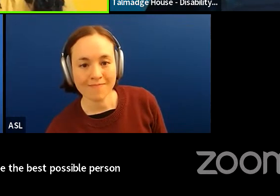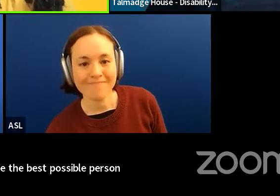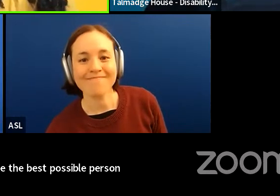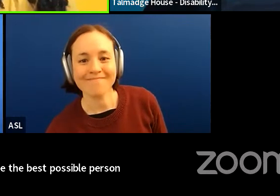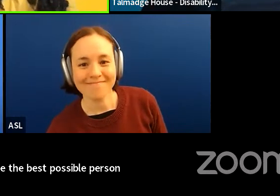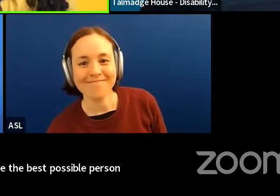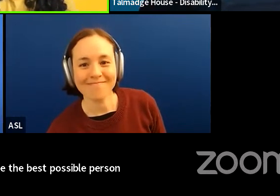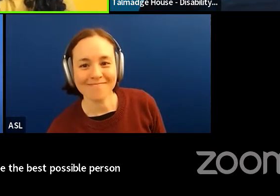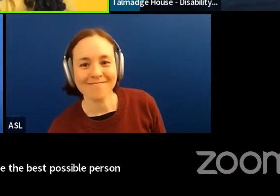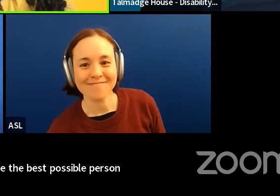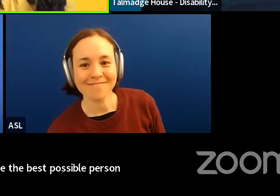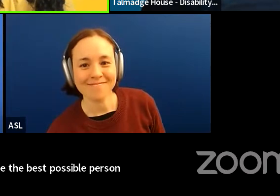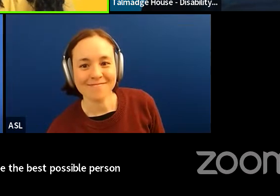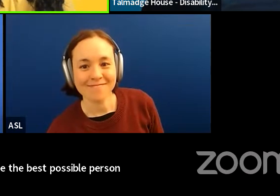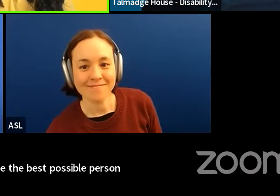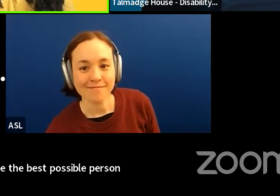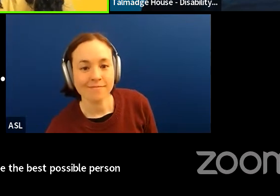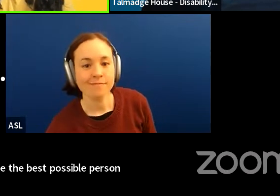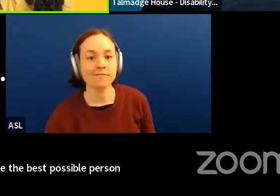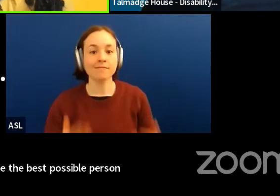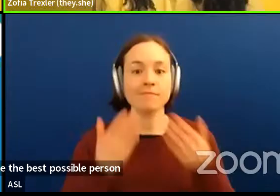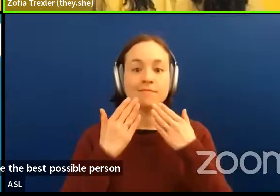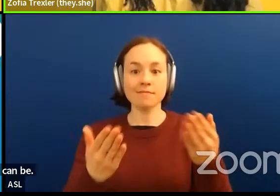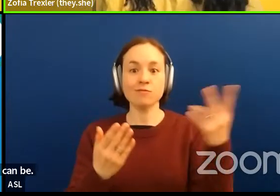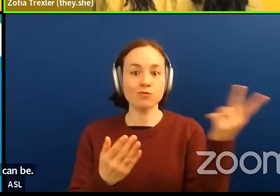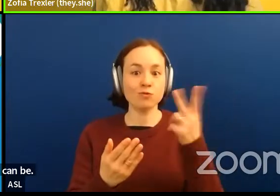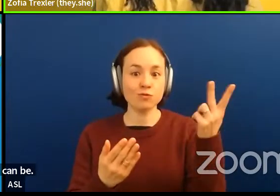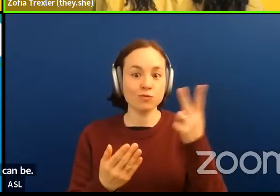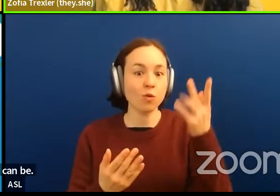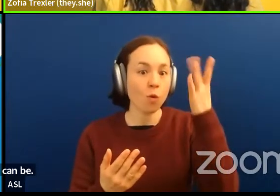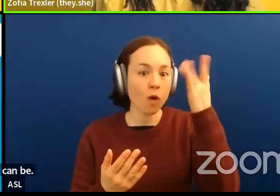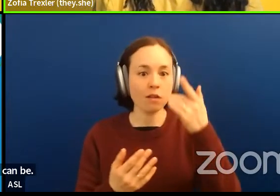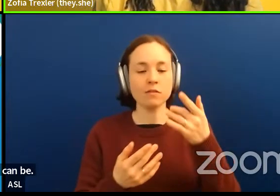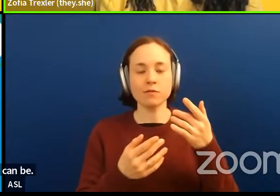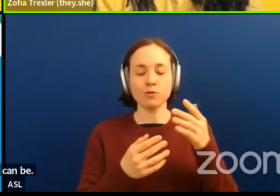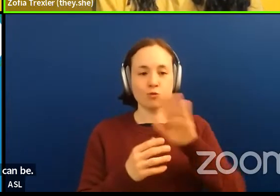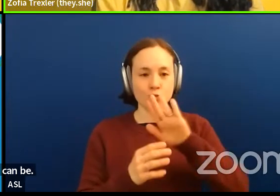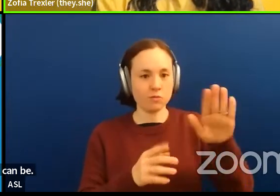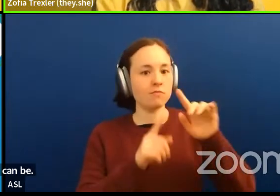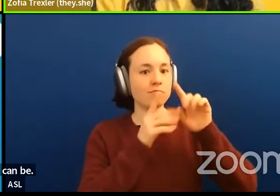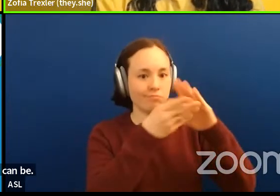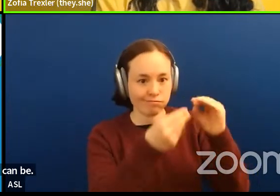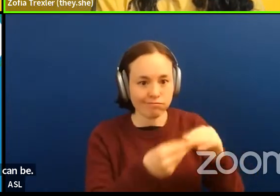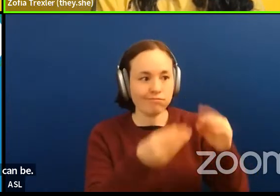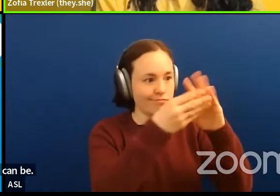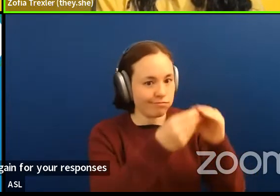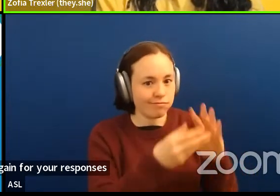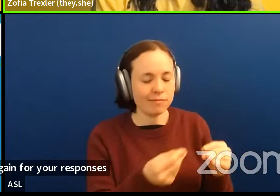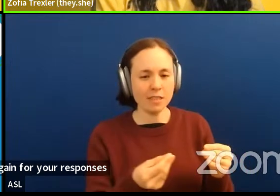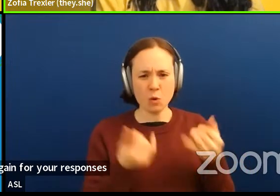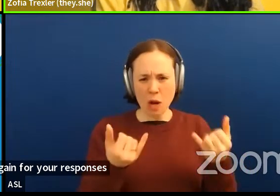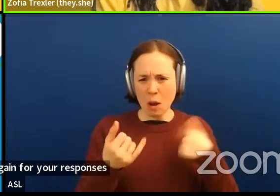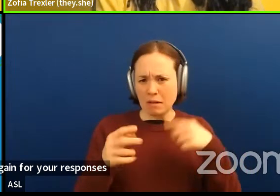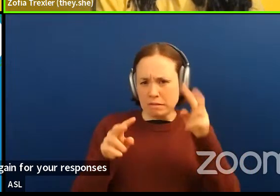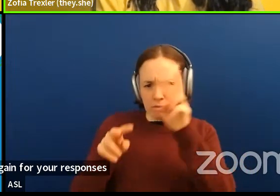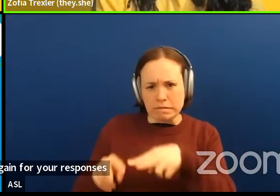be. Thank you both again for your responses. I'm not seeing any